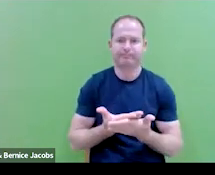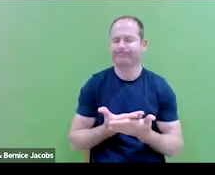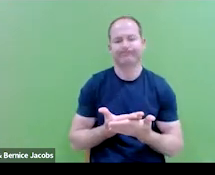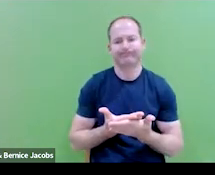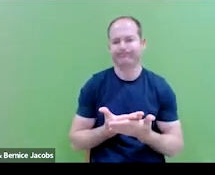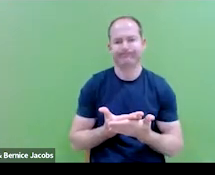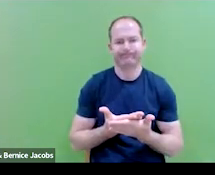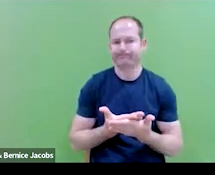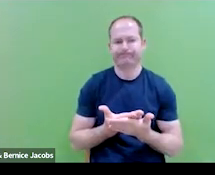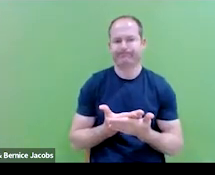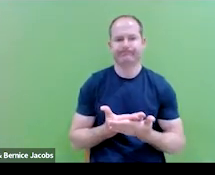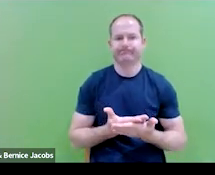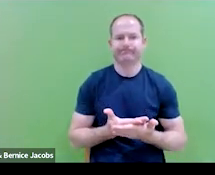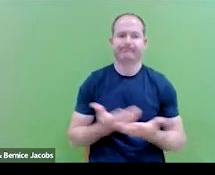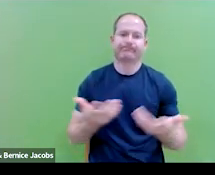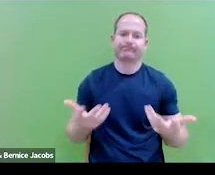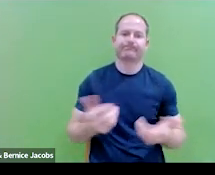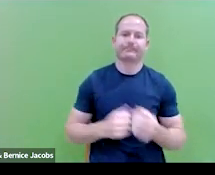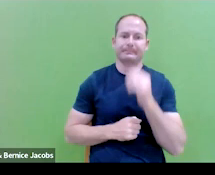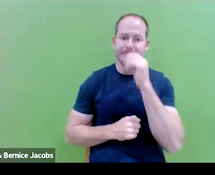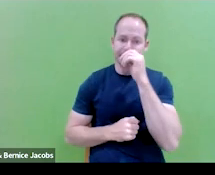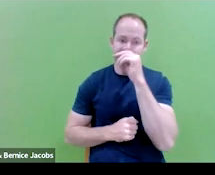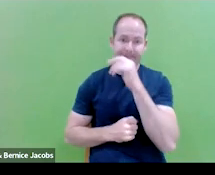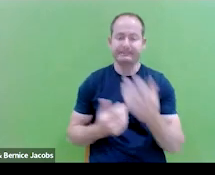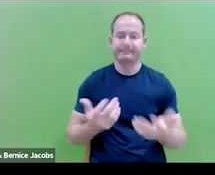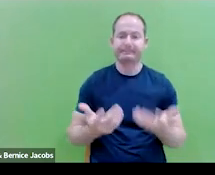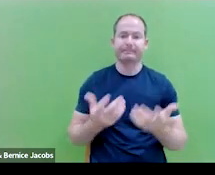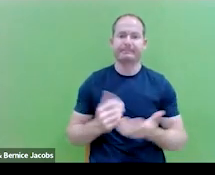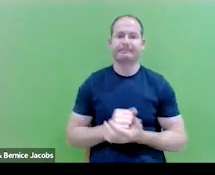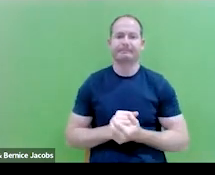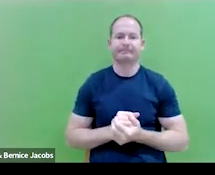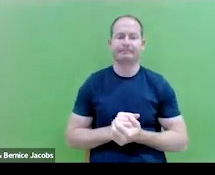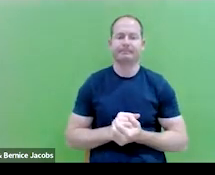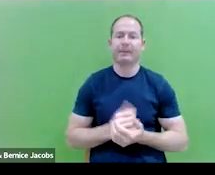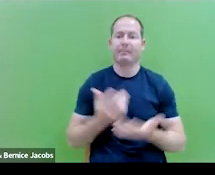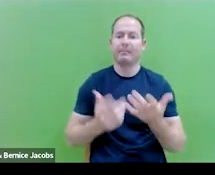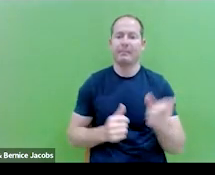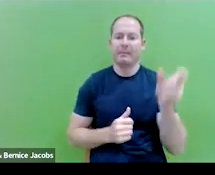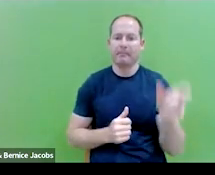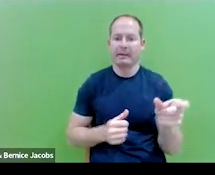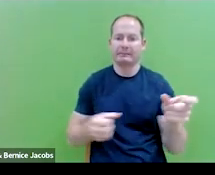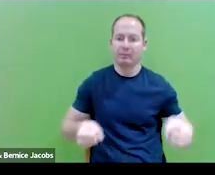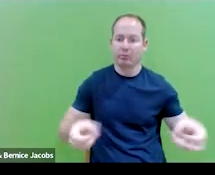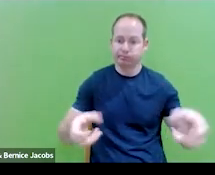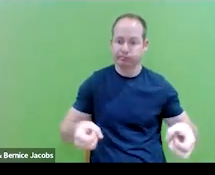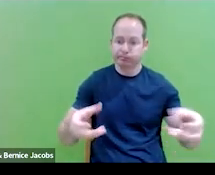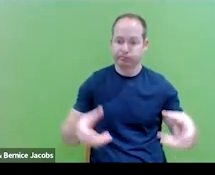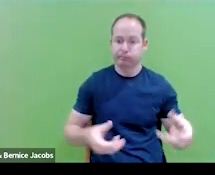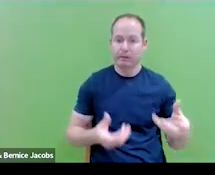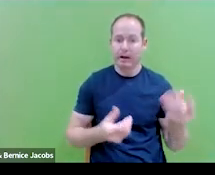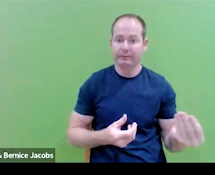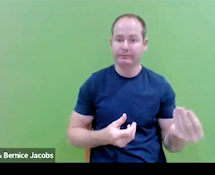So it is like saying, if I have someone who's a wheelchair user, that they then can't